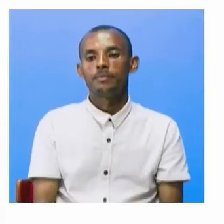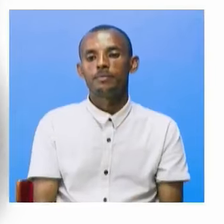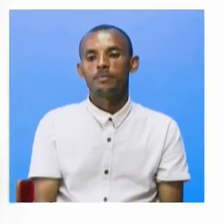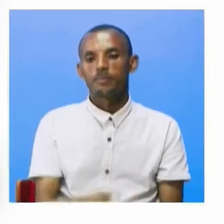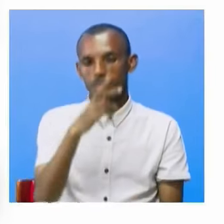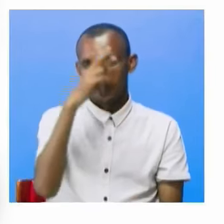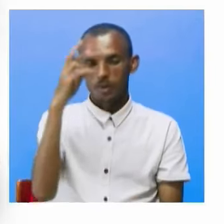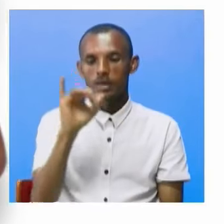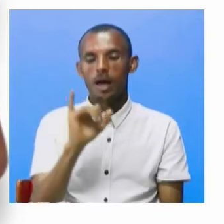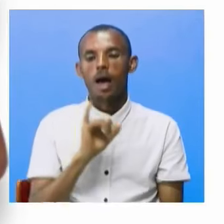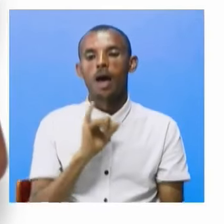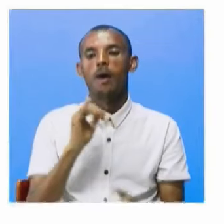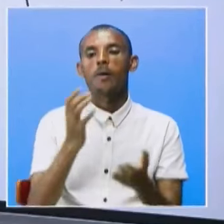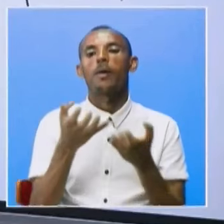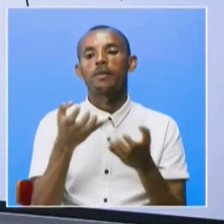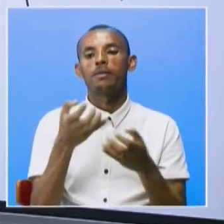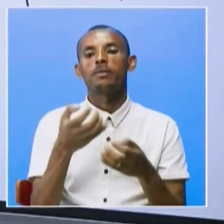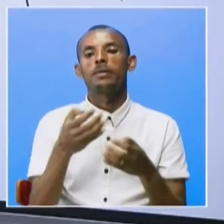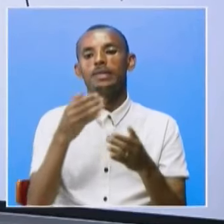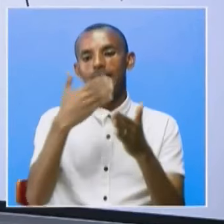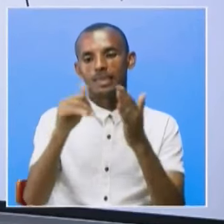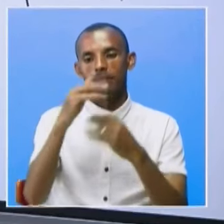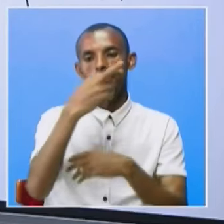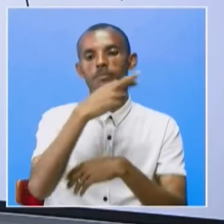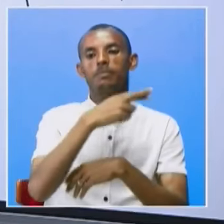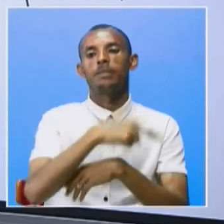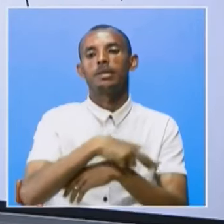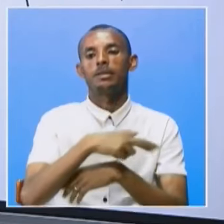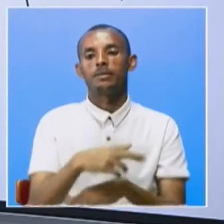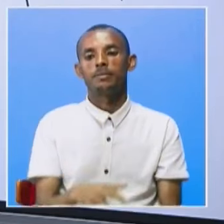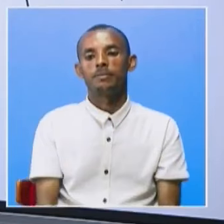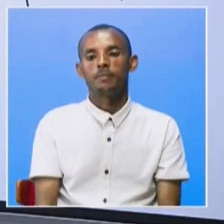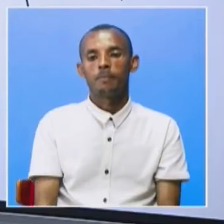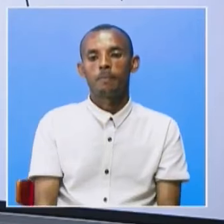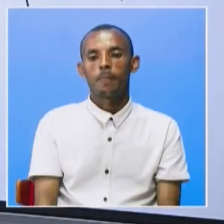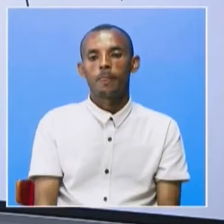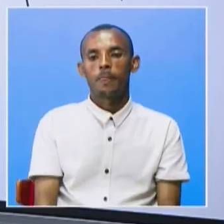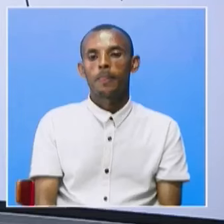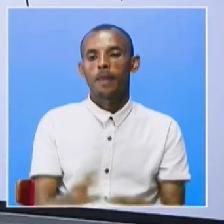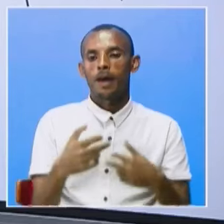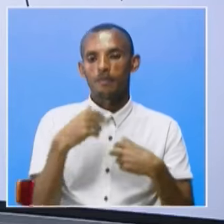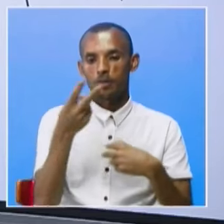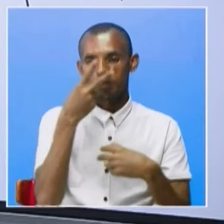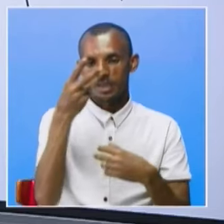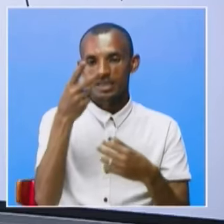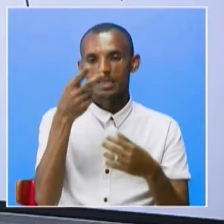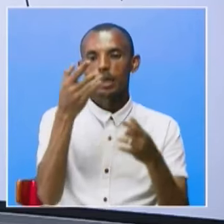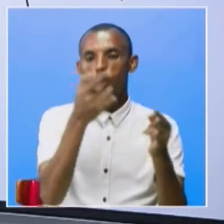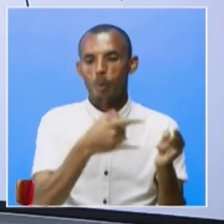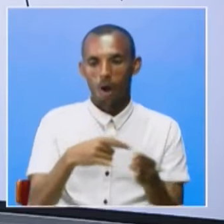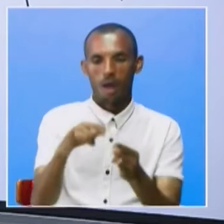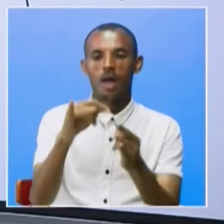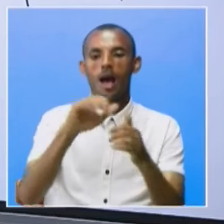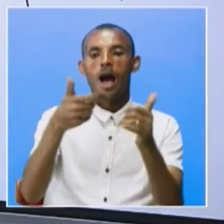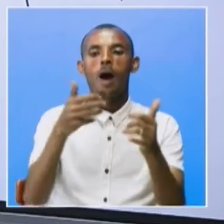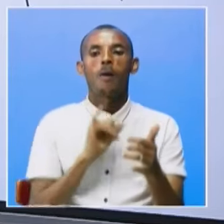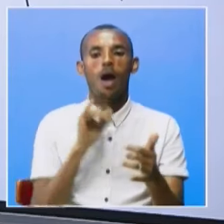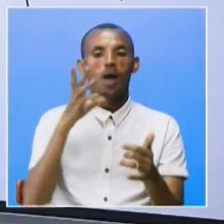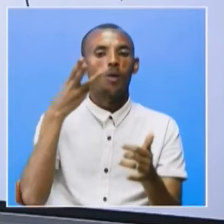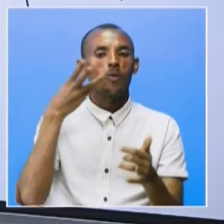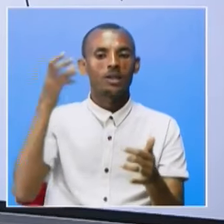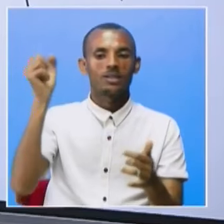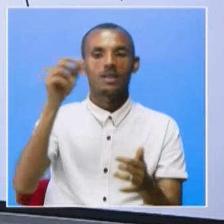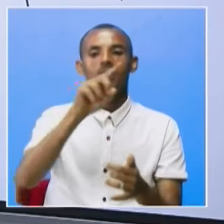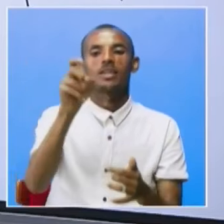Because I have to take some rest. Have you seen the way how I was asking and